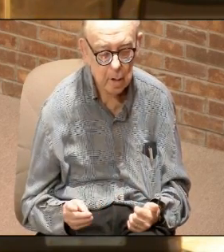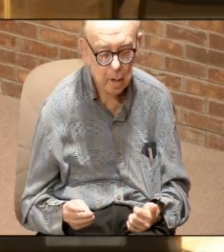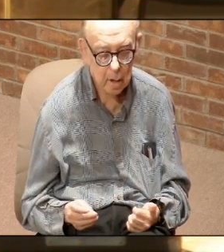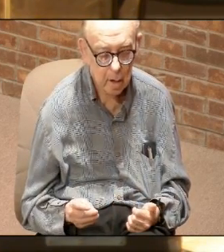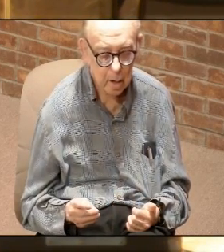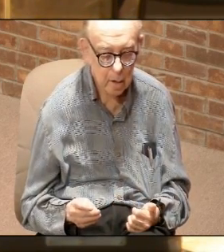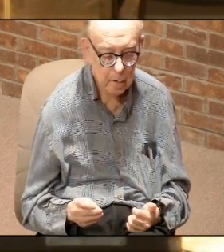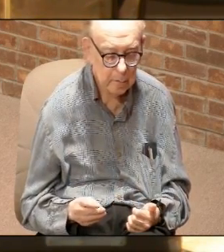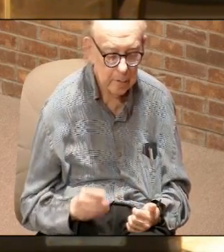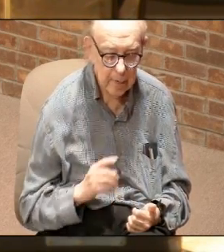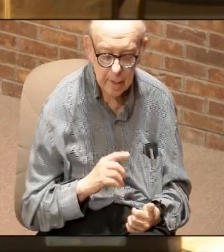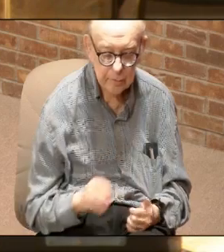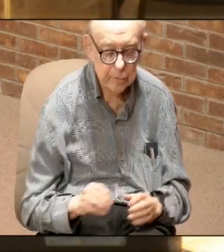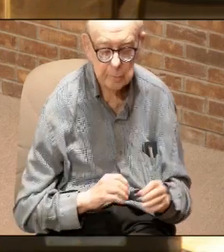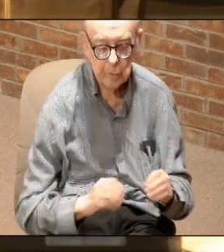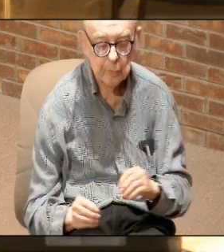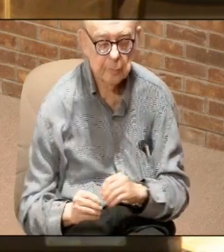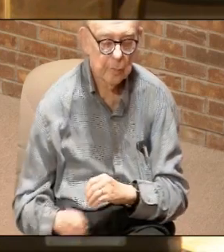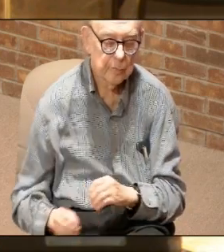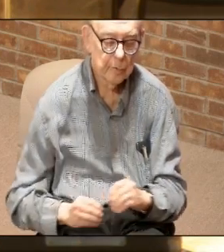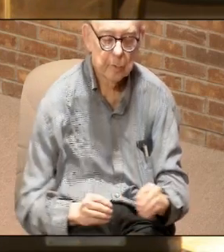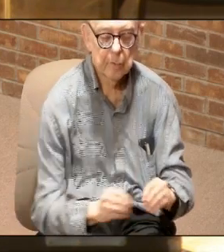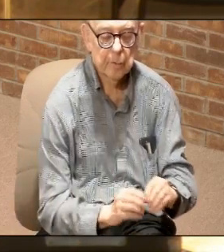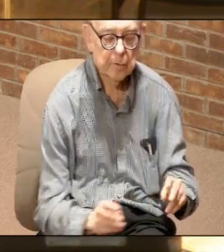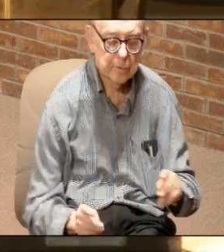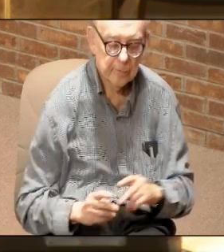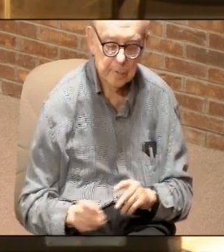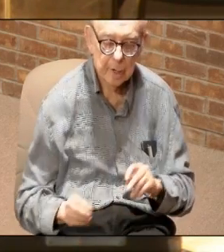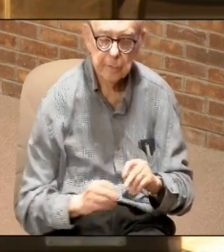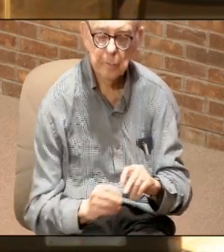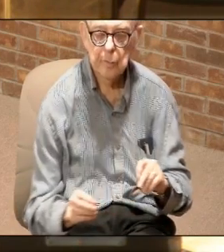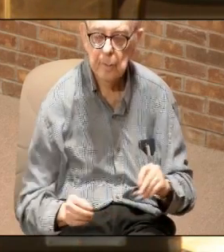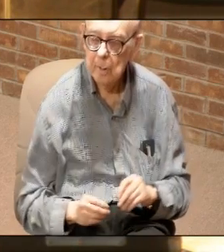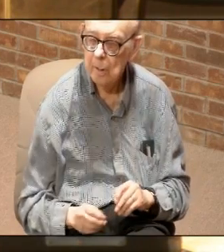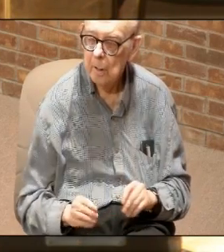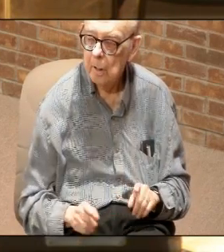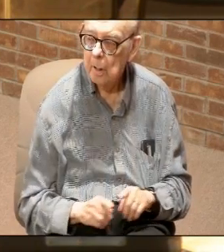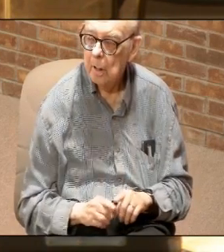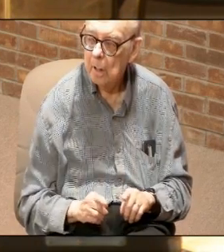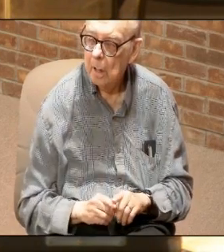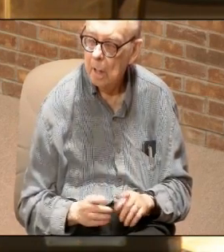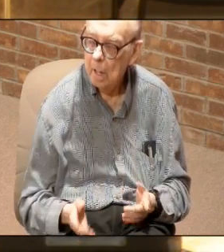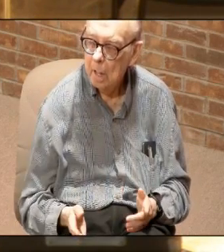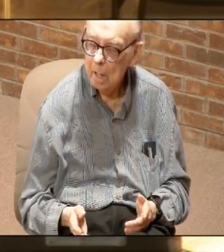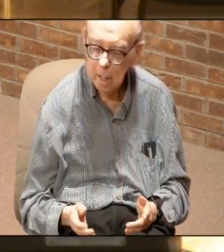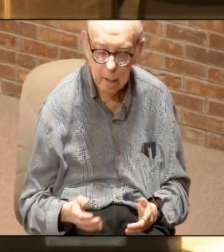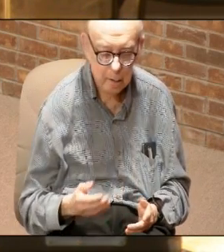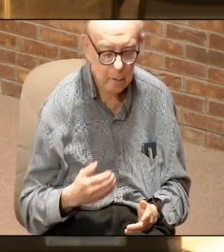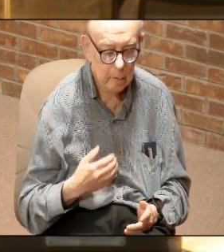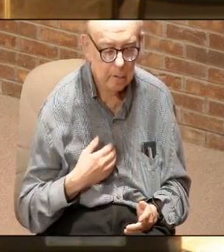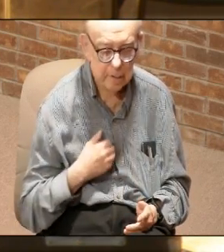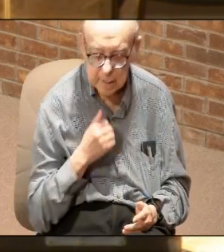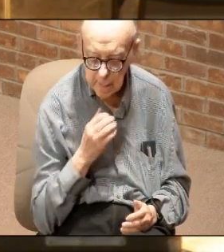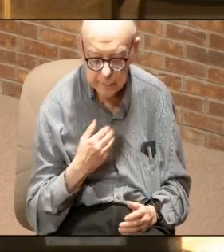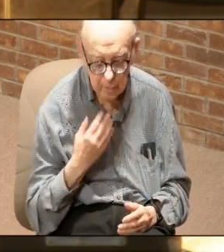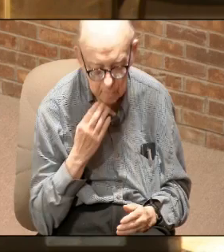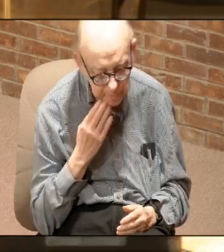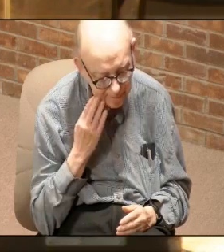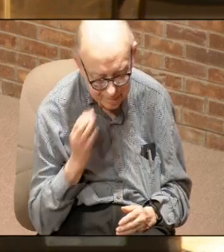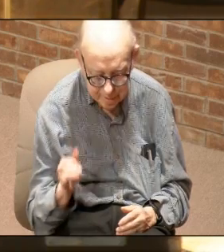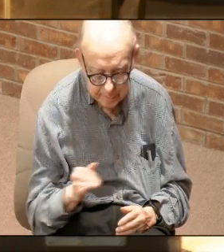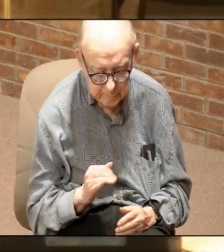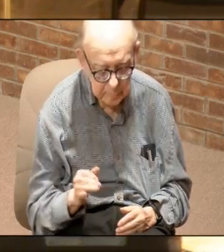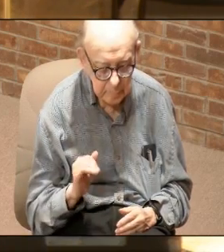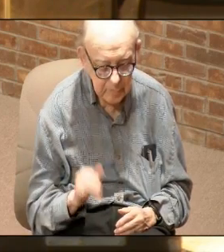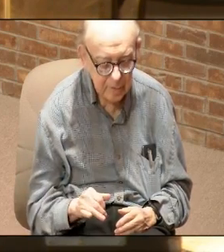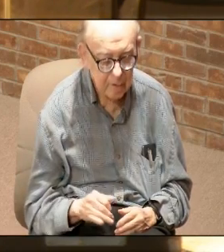They would just move from one place to another, to another, to another. It wasn't like they were just had a home to